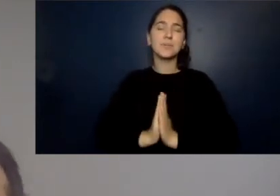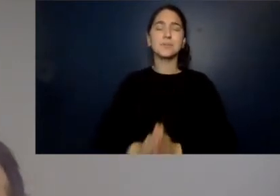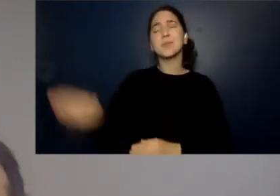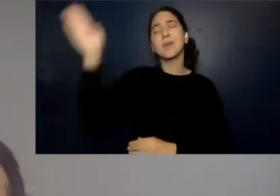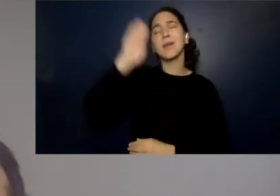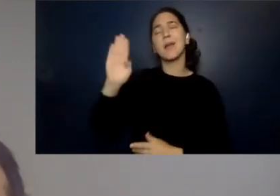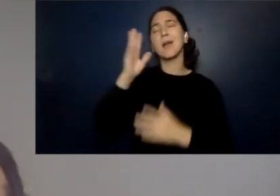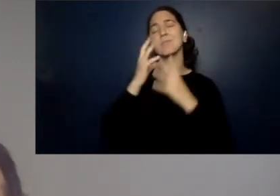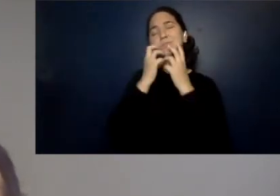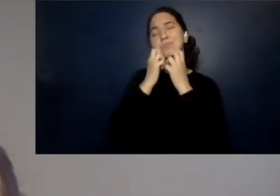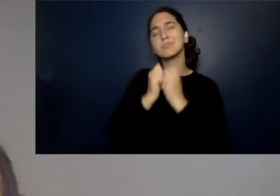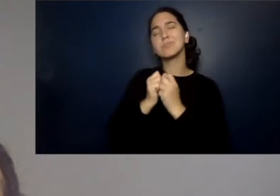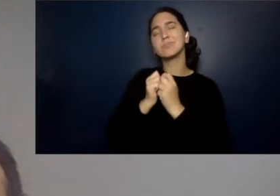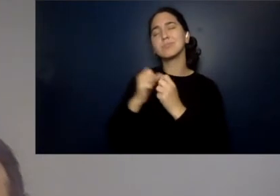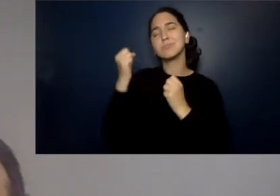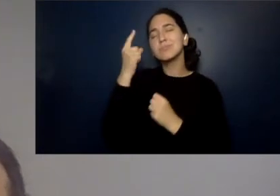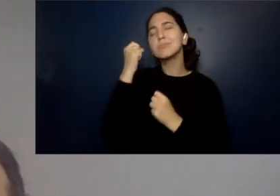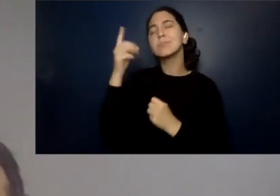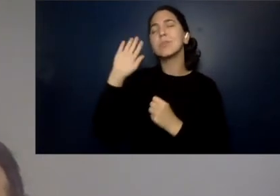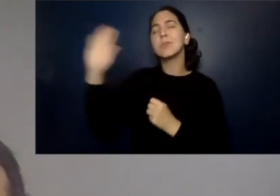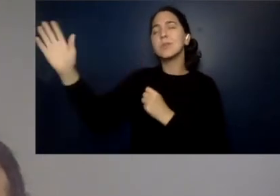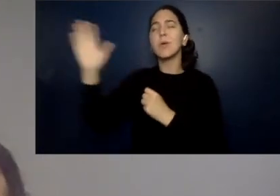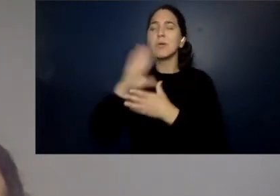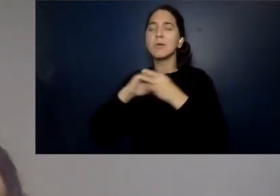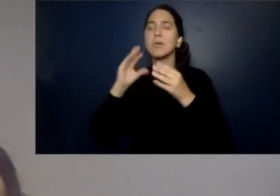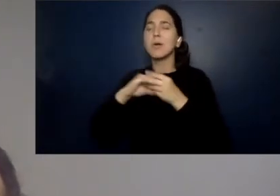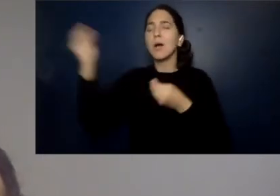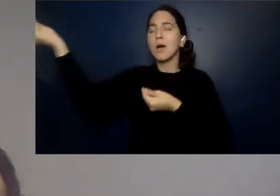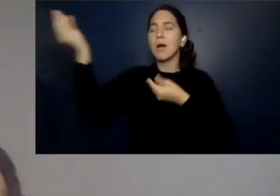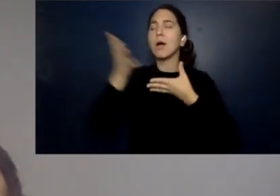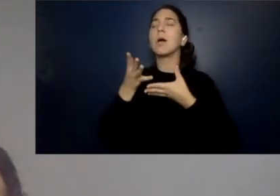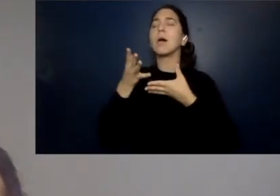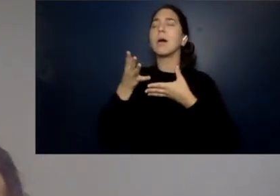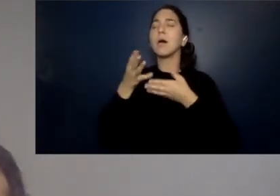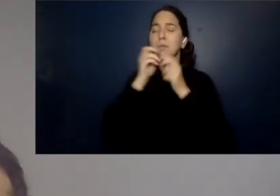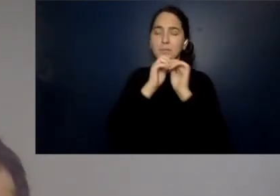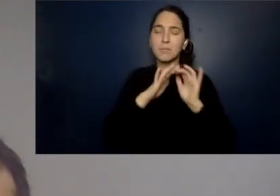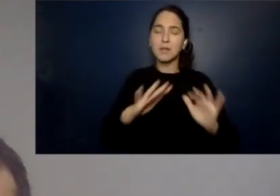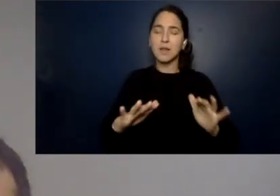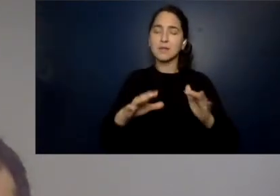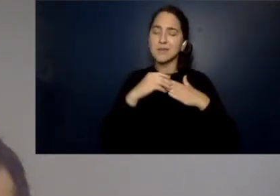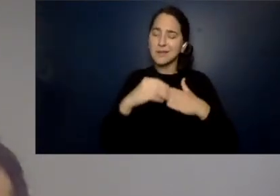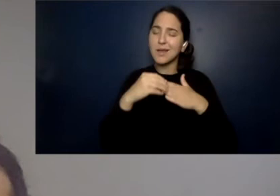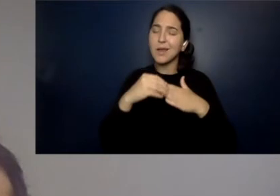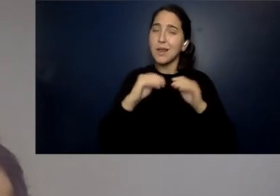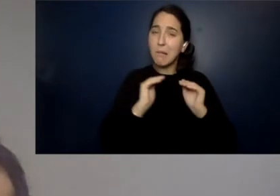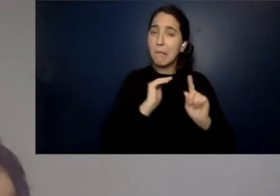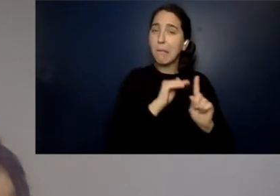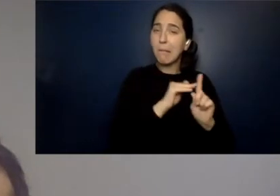Precious God, may we hear your voice to speaking to us today. May we be blessed by it. May we be guided. May we be